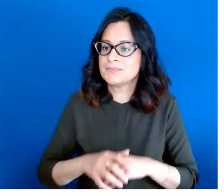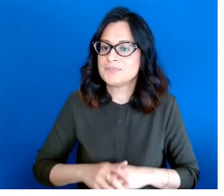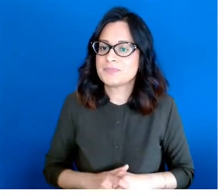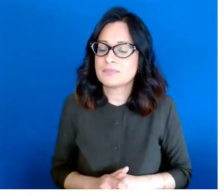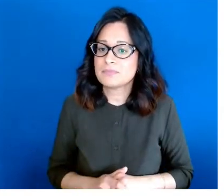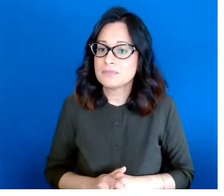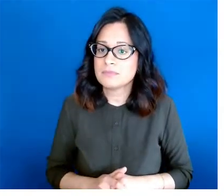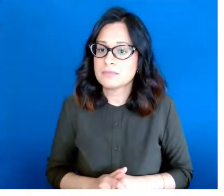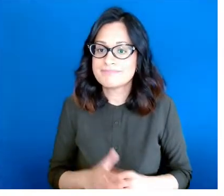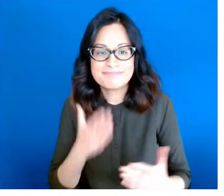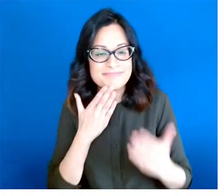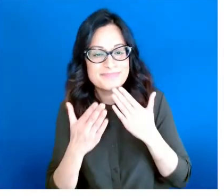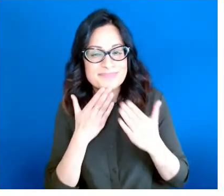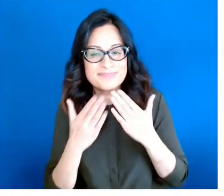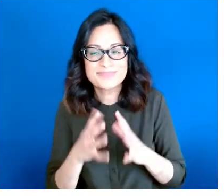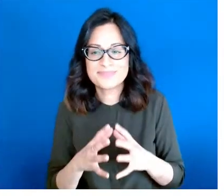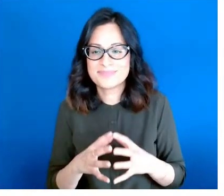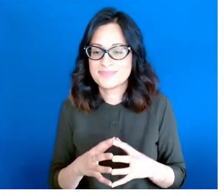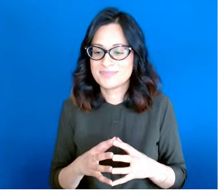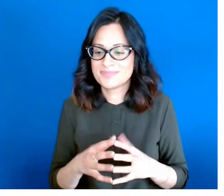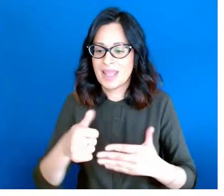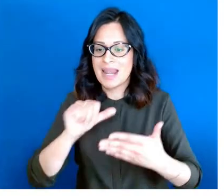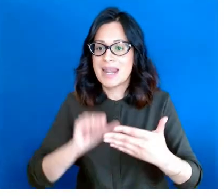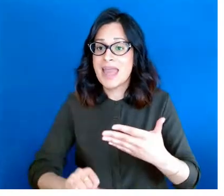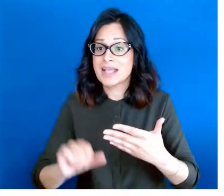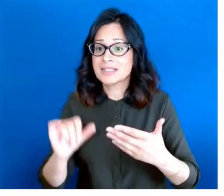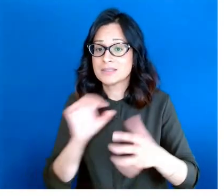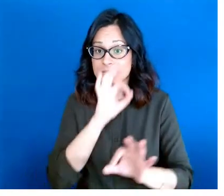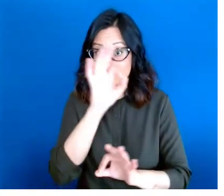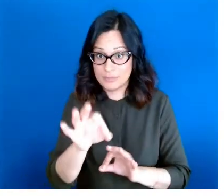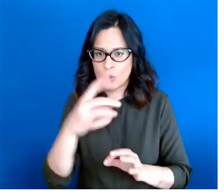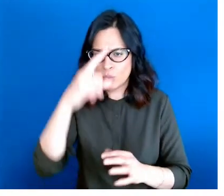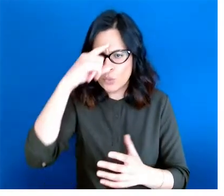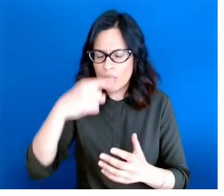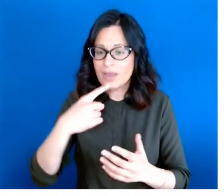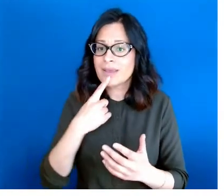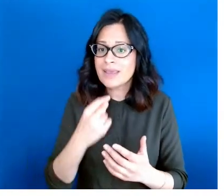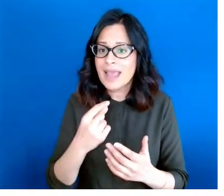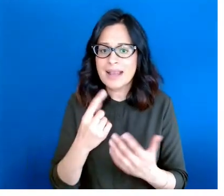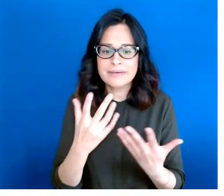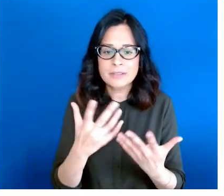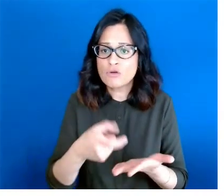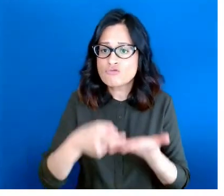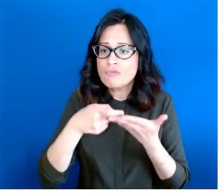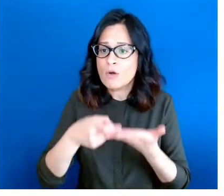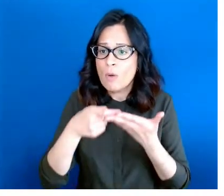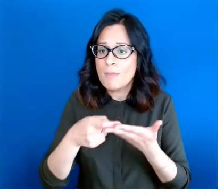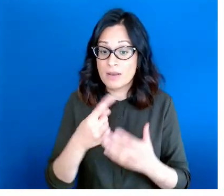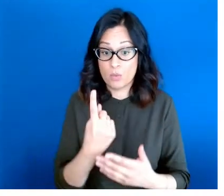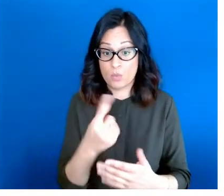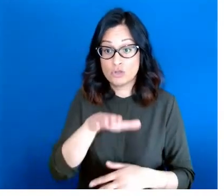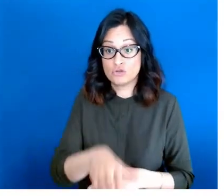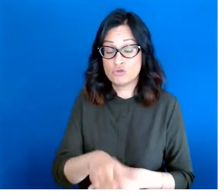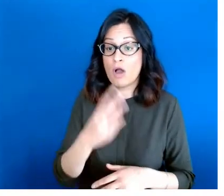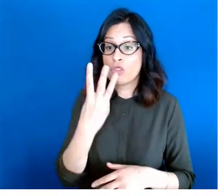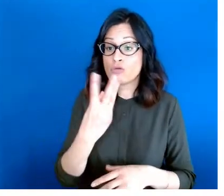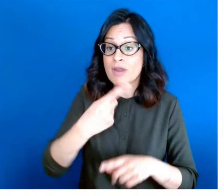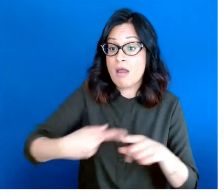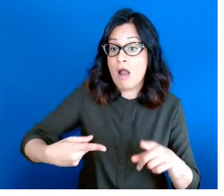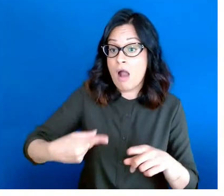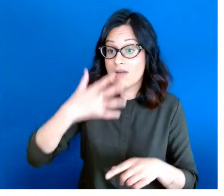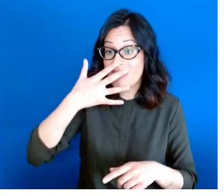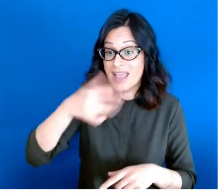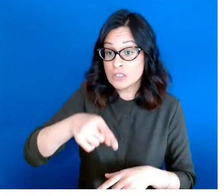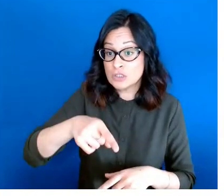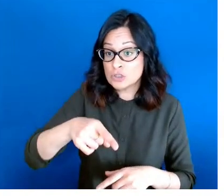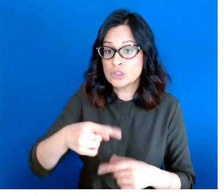Thank you. So the next question is, can you recommend a device for nasal douching in a 3.5-year-old? And would you recommend nasal